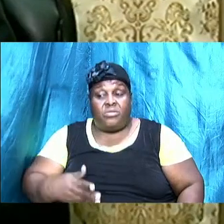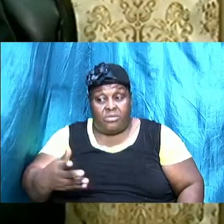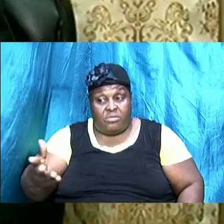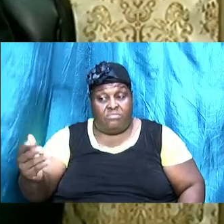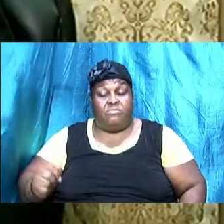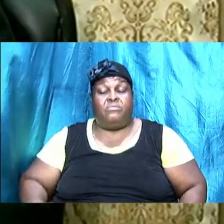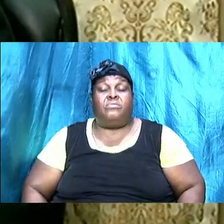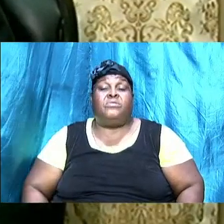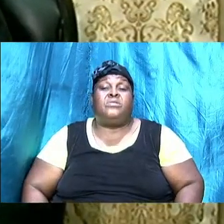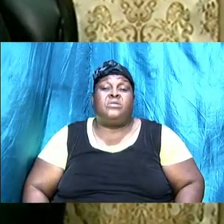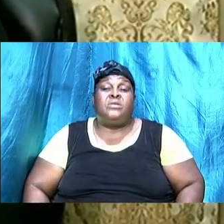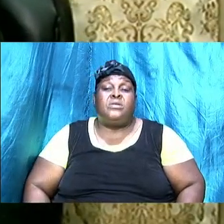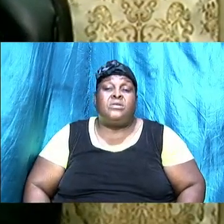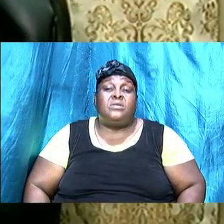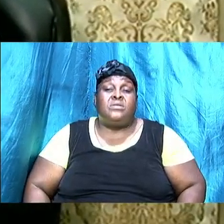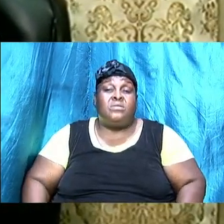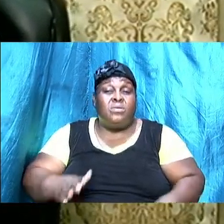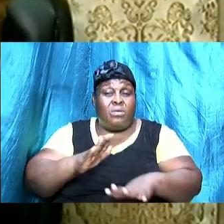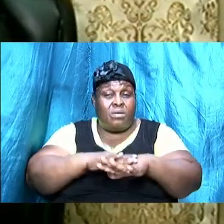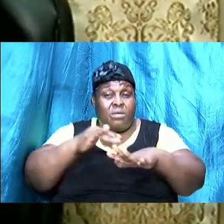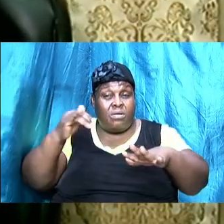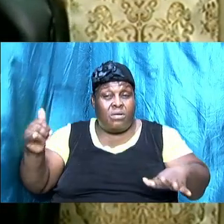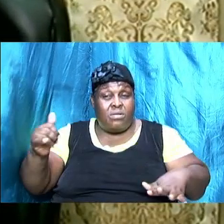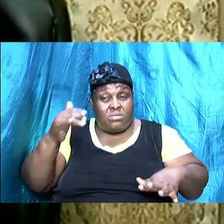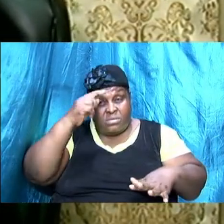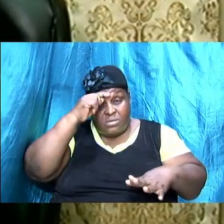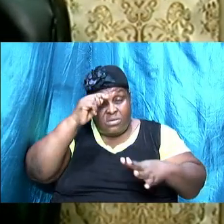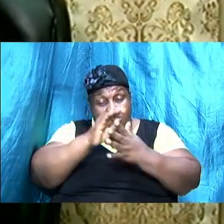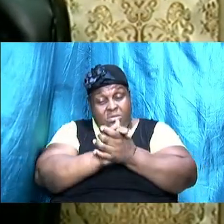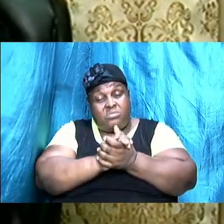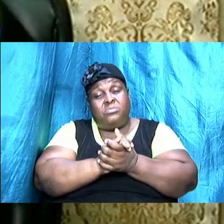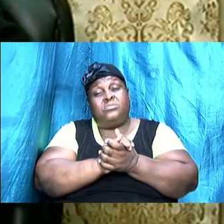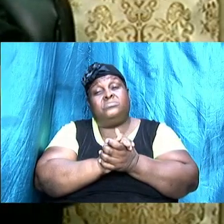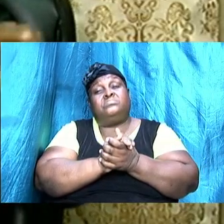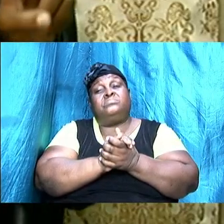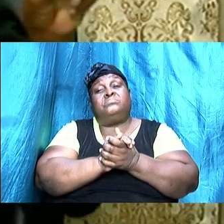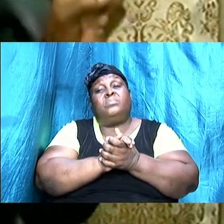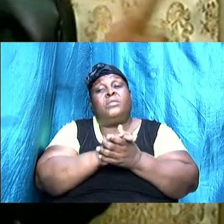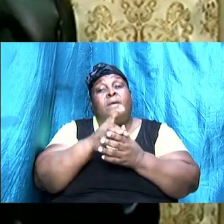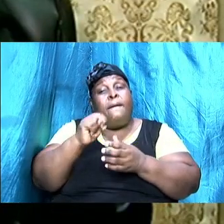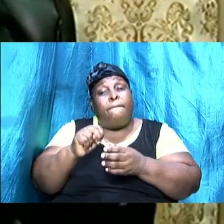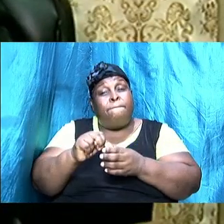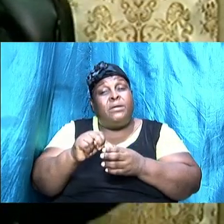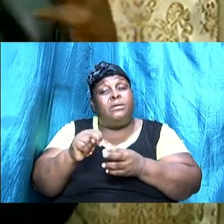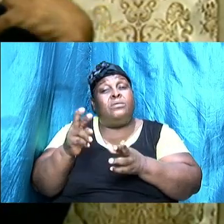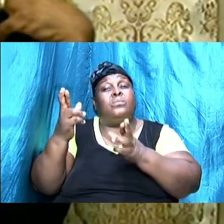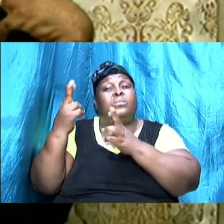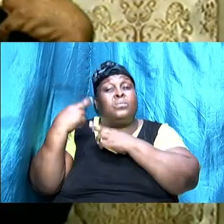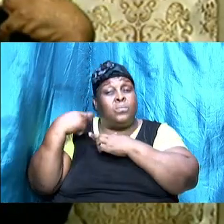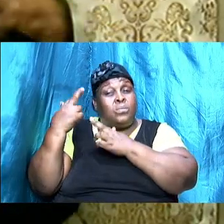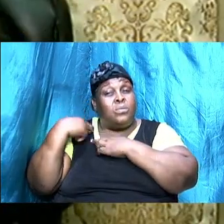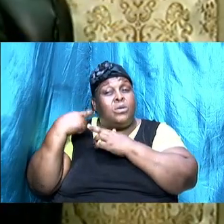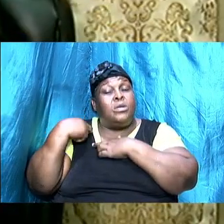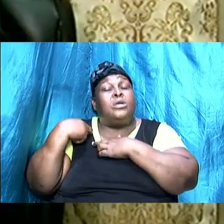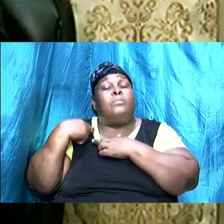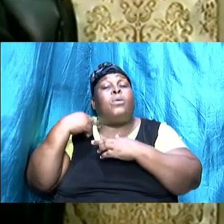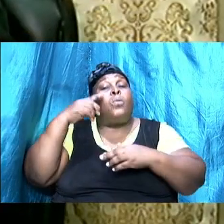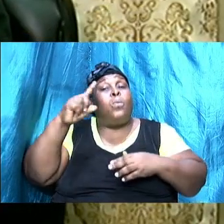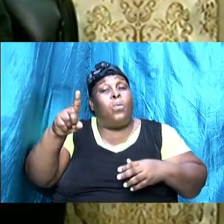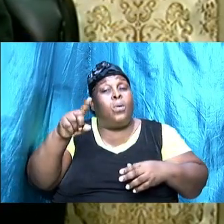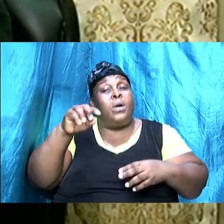Therefore, the call to the husband being the responsible one in that